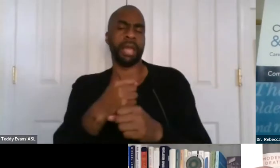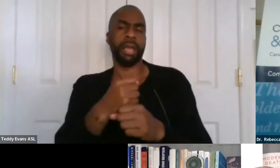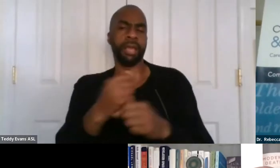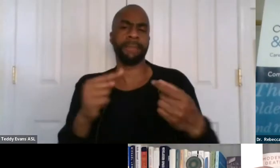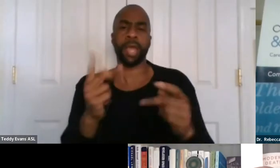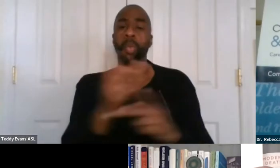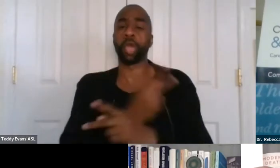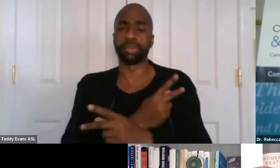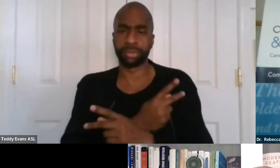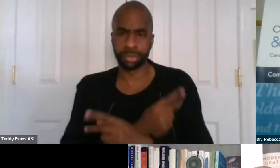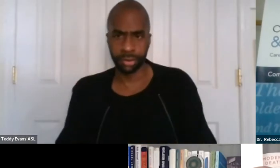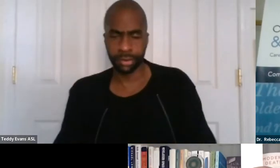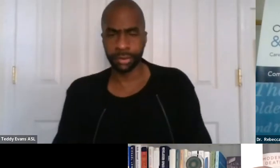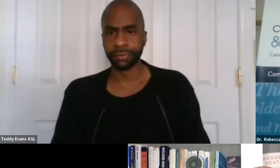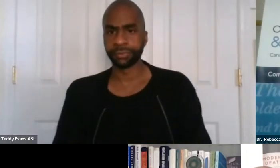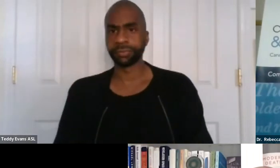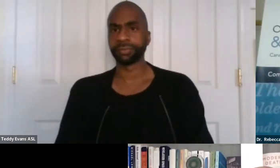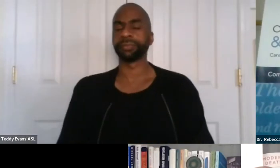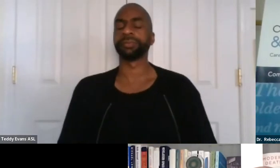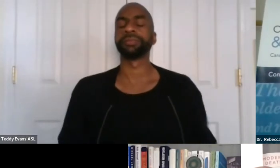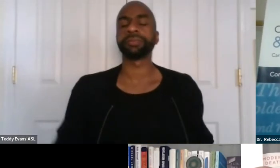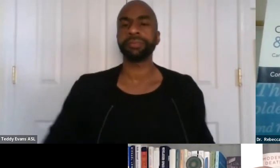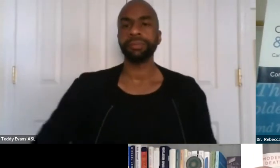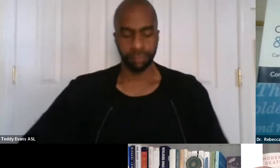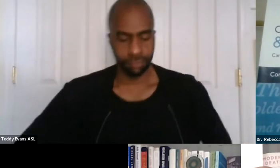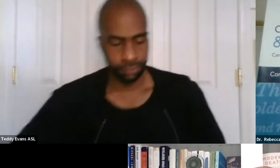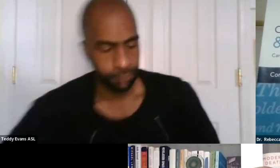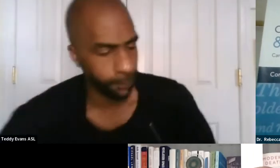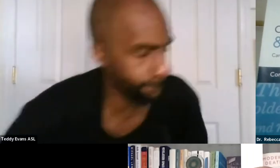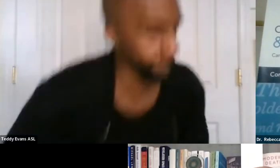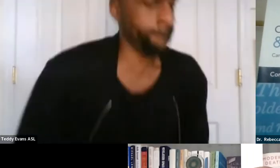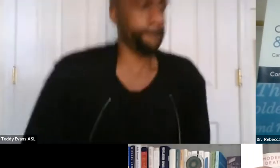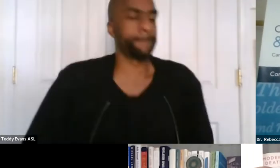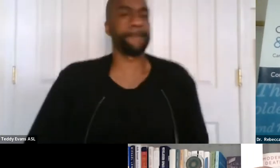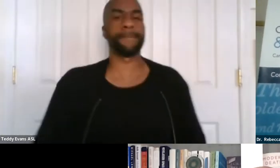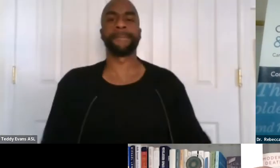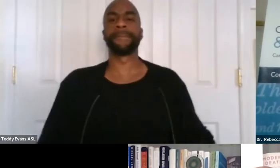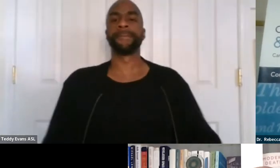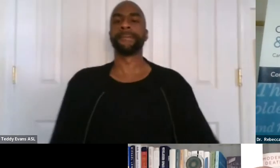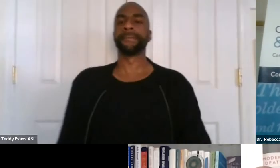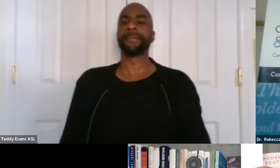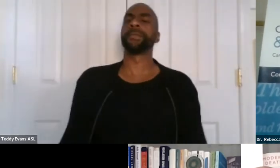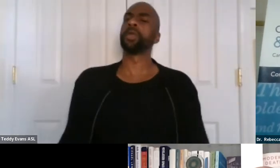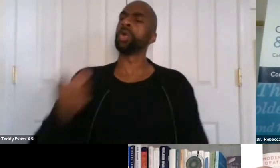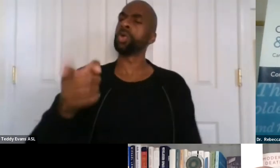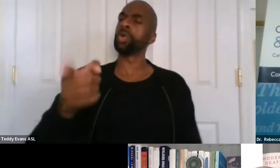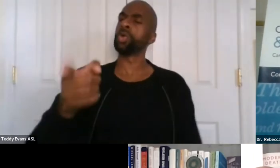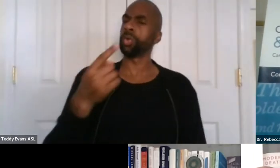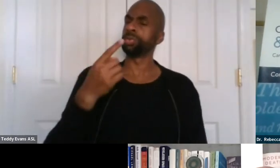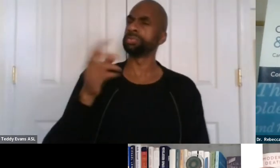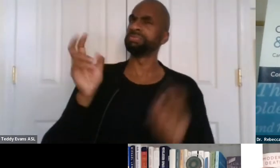Here's another question. This is from Joyce. What do you think about spinal cord stimulator?